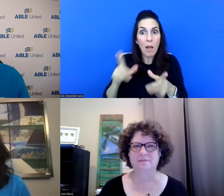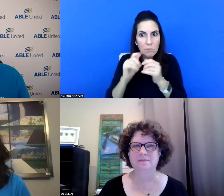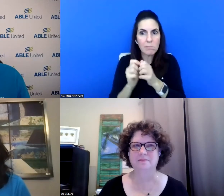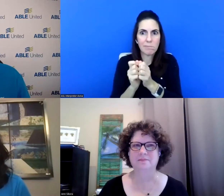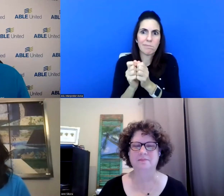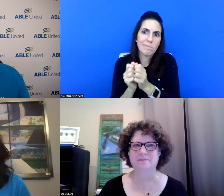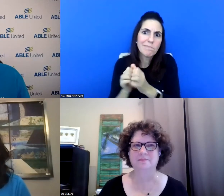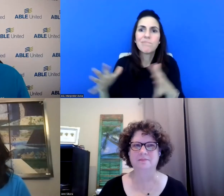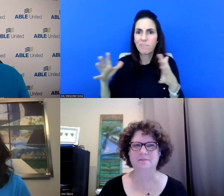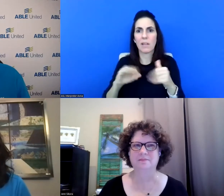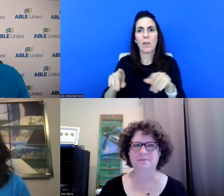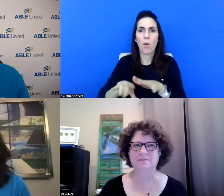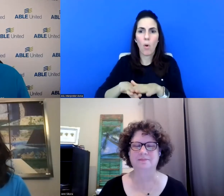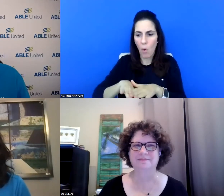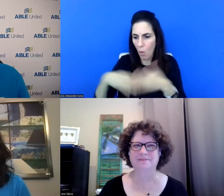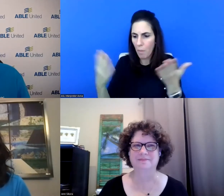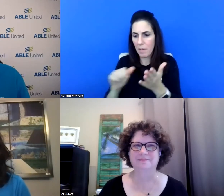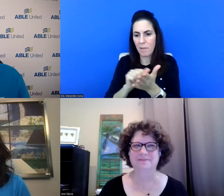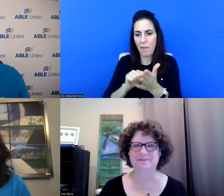opening an ABLE account here in Florida.